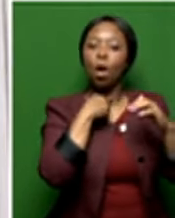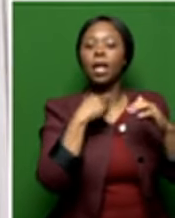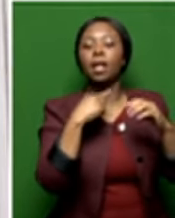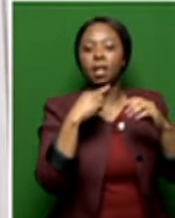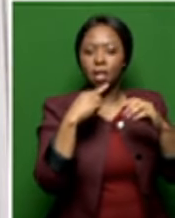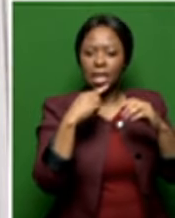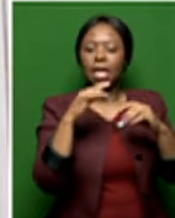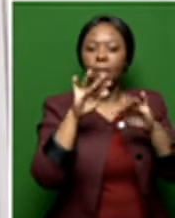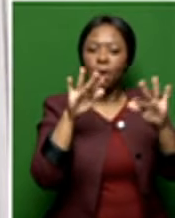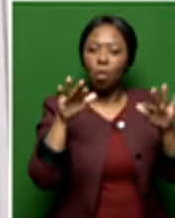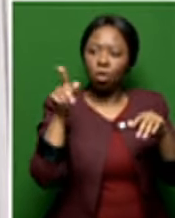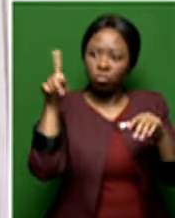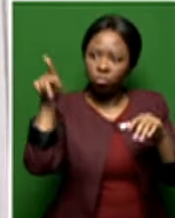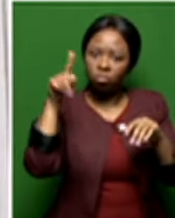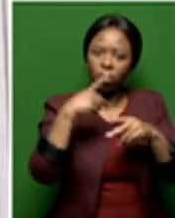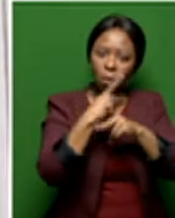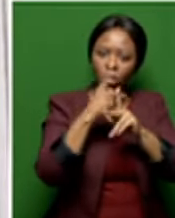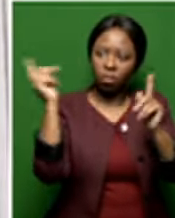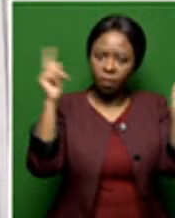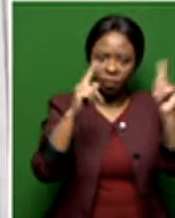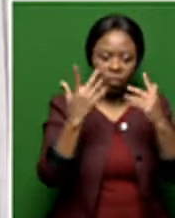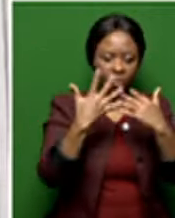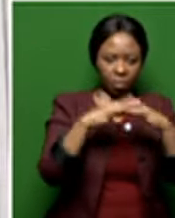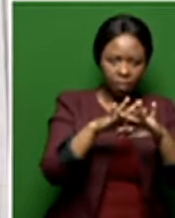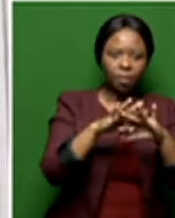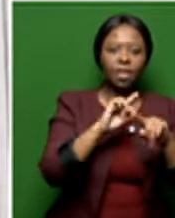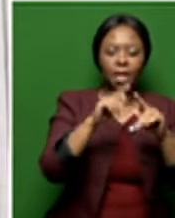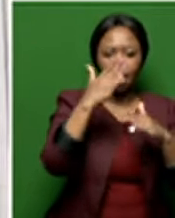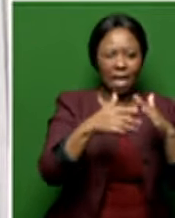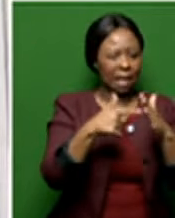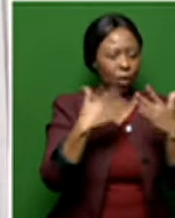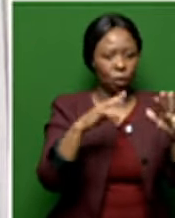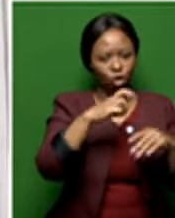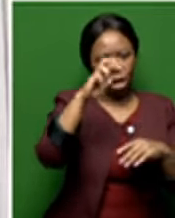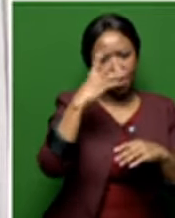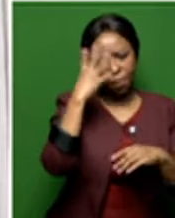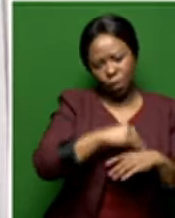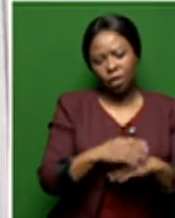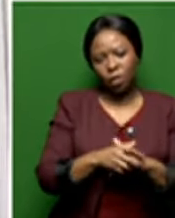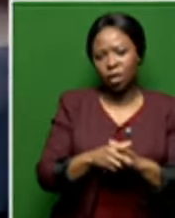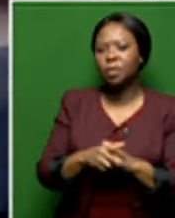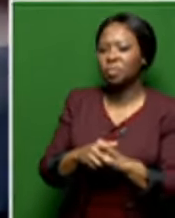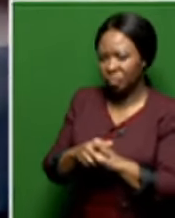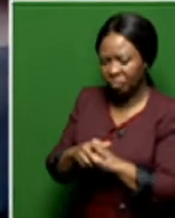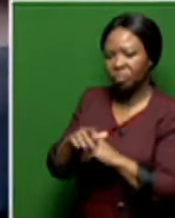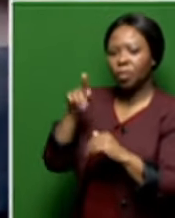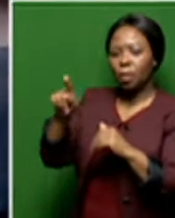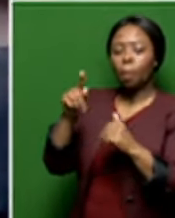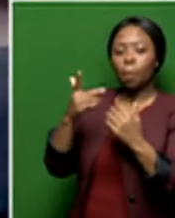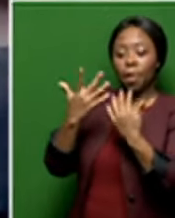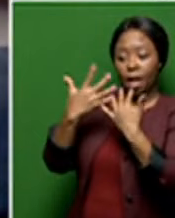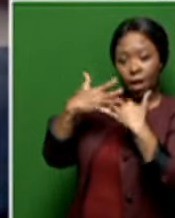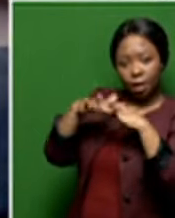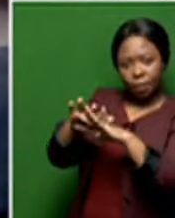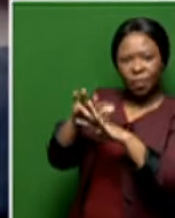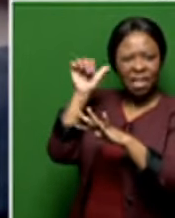you are able to see the products coming out at the end. So it was definitely an amazing journey. Your sound is a fusion of different genres.